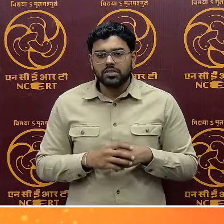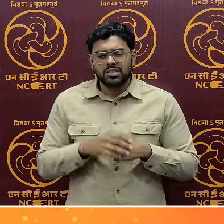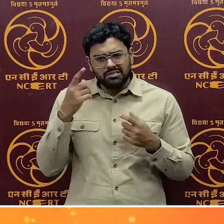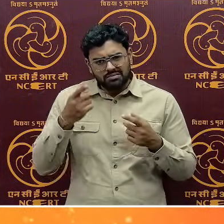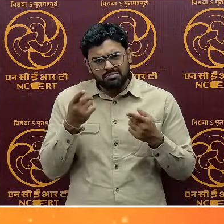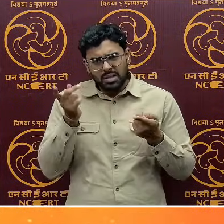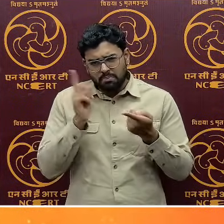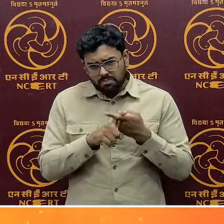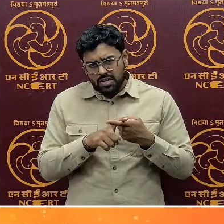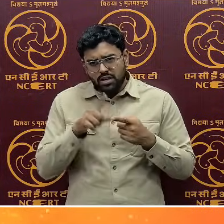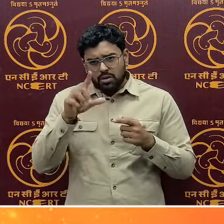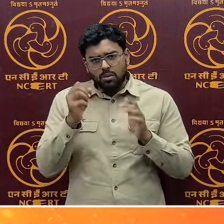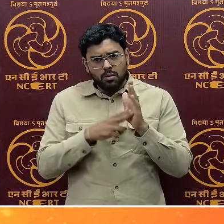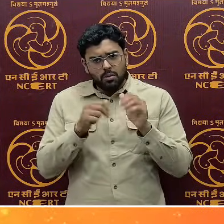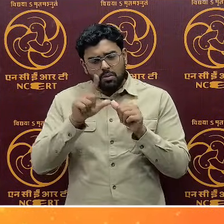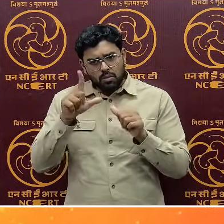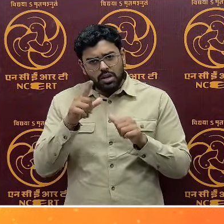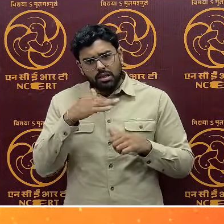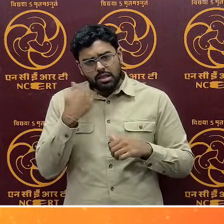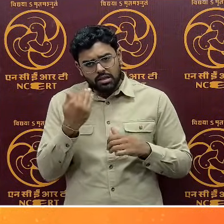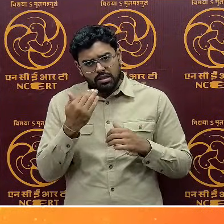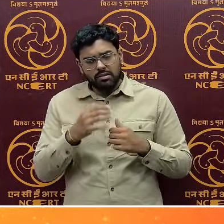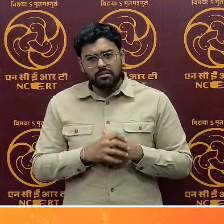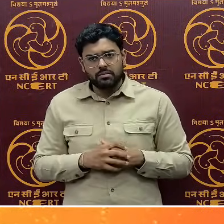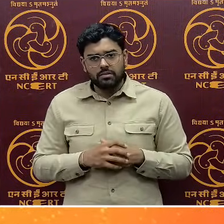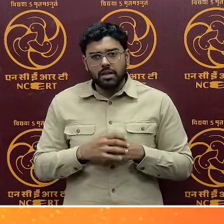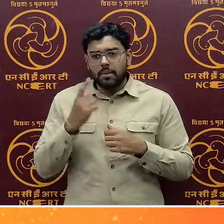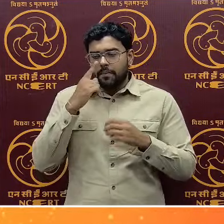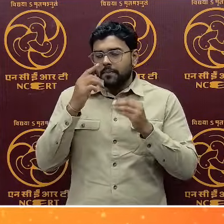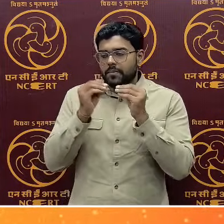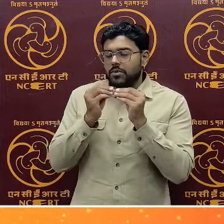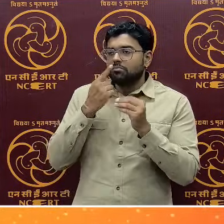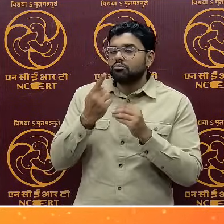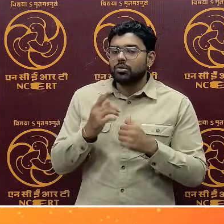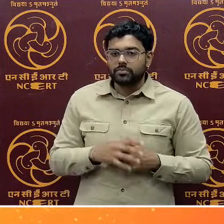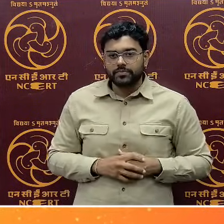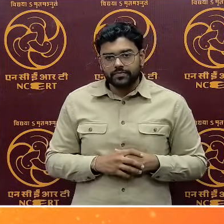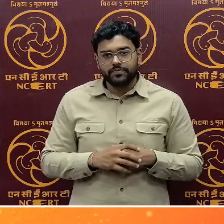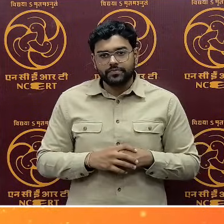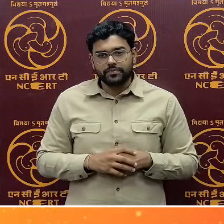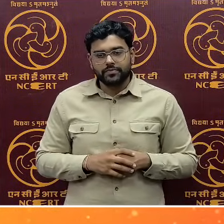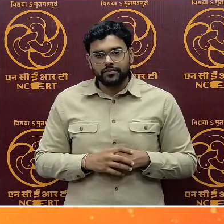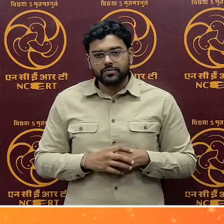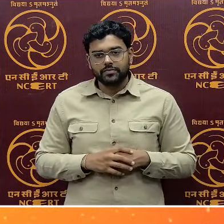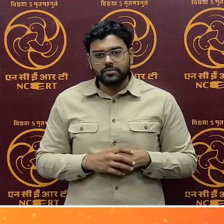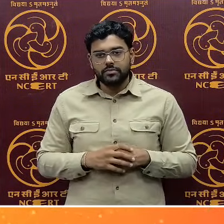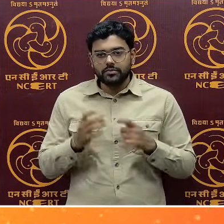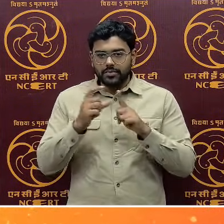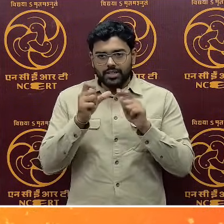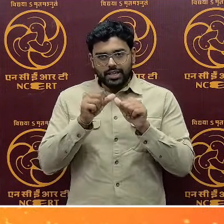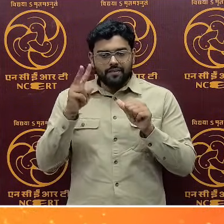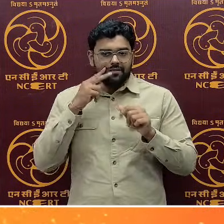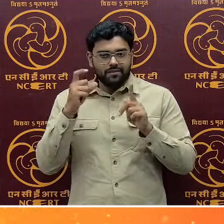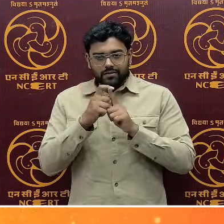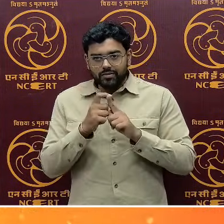mystery about Nolan's death yesterday? Mrs. Brown inquired. So, Davenport